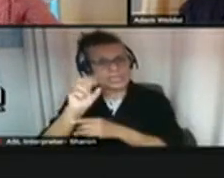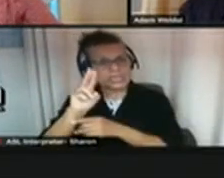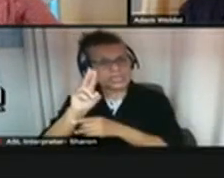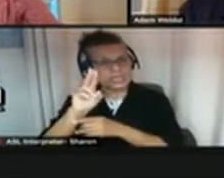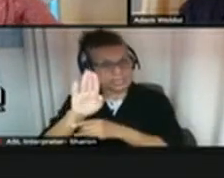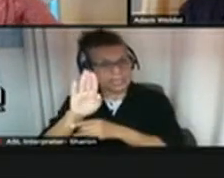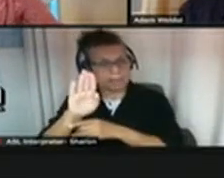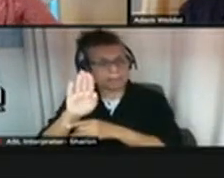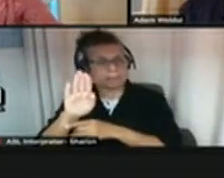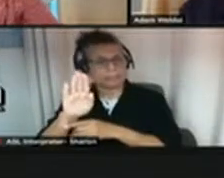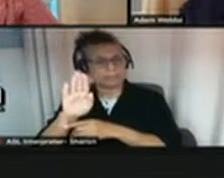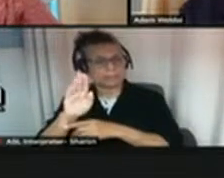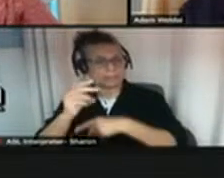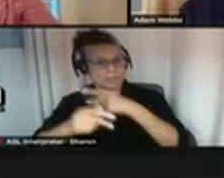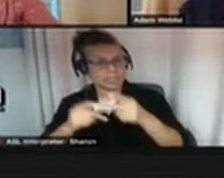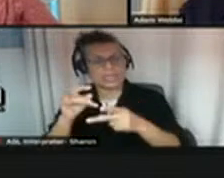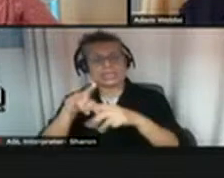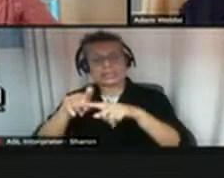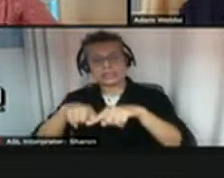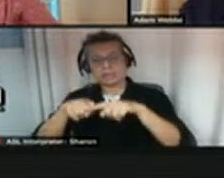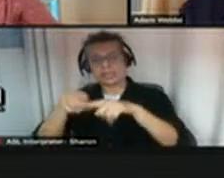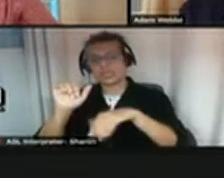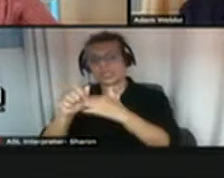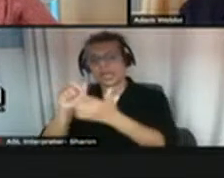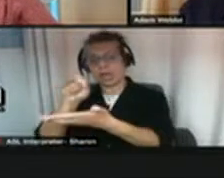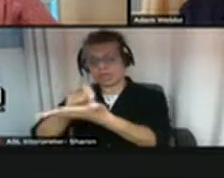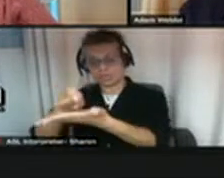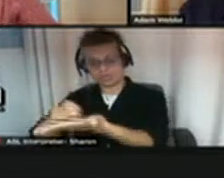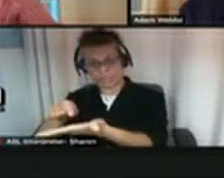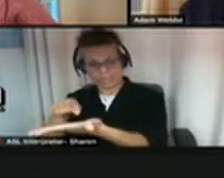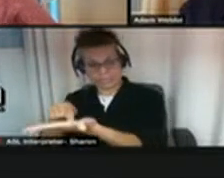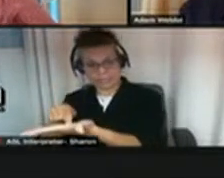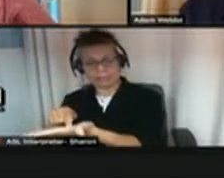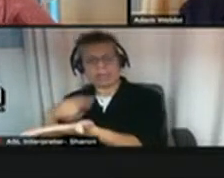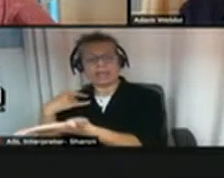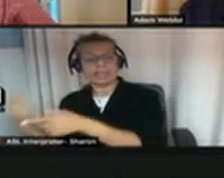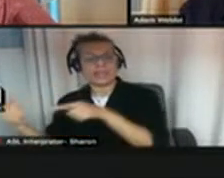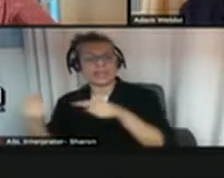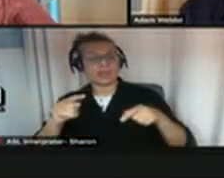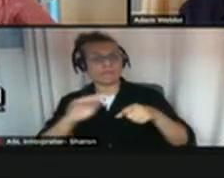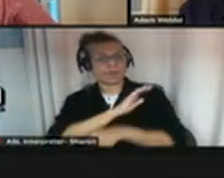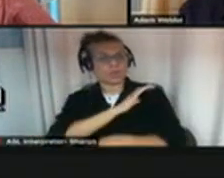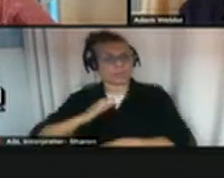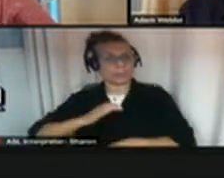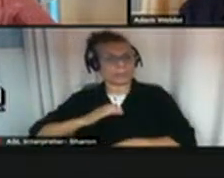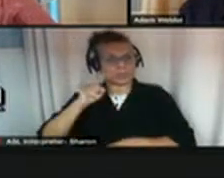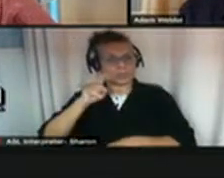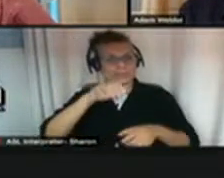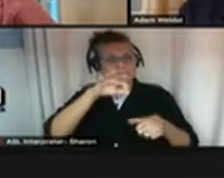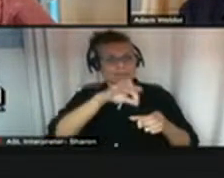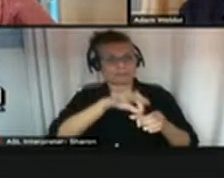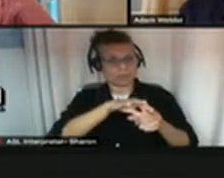the policy written, it does have to come back to full committee for a vote. So I just want to,